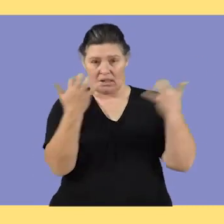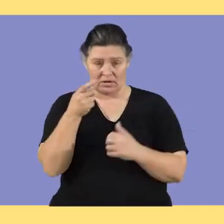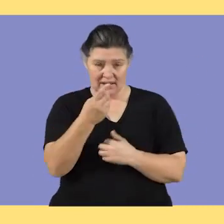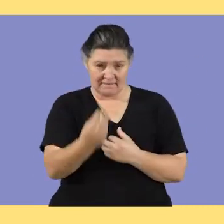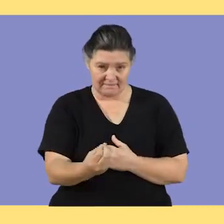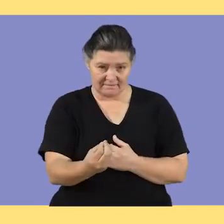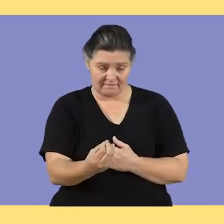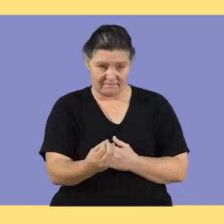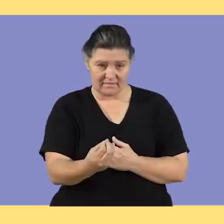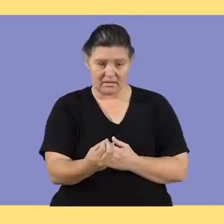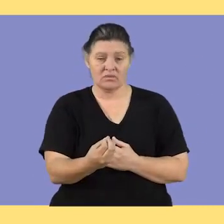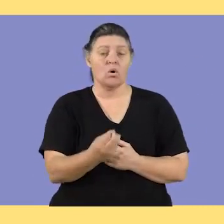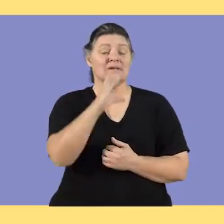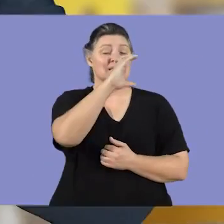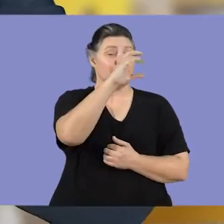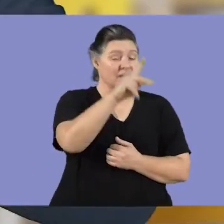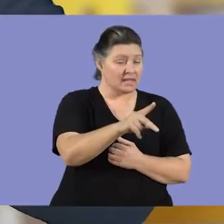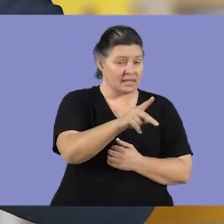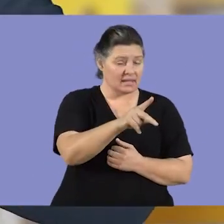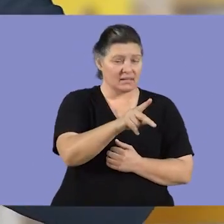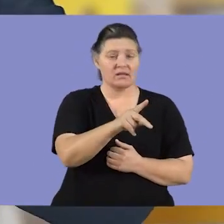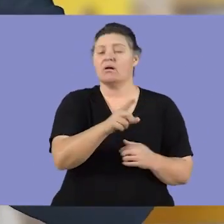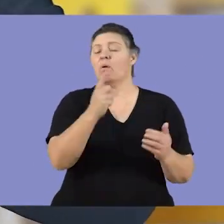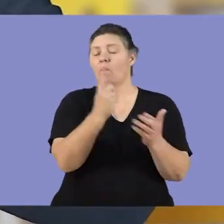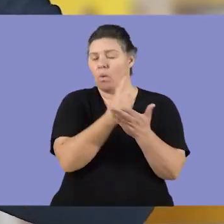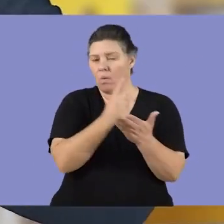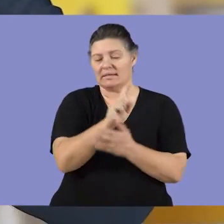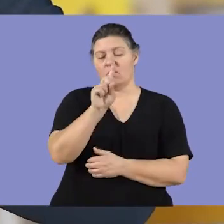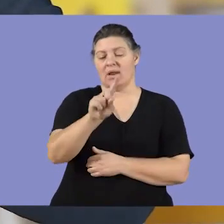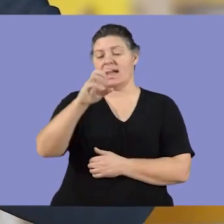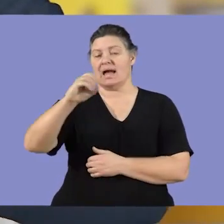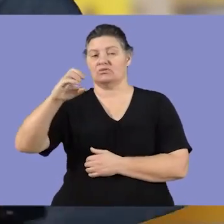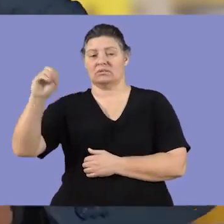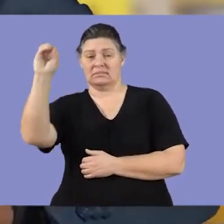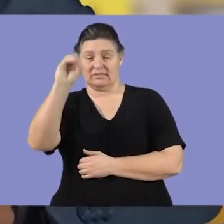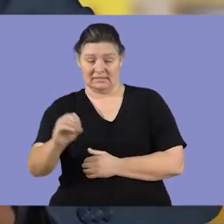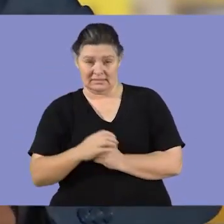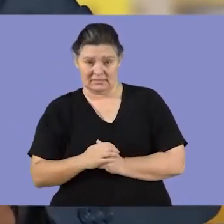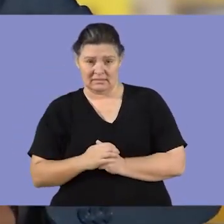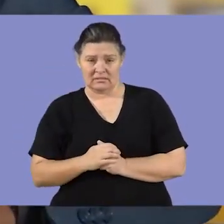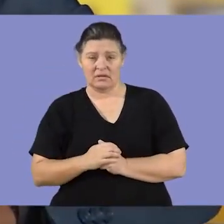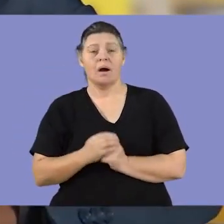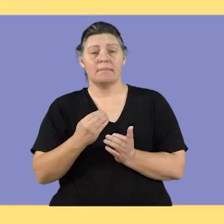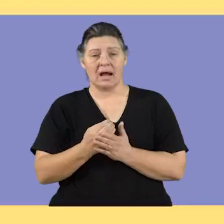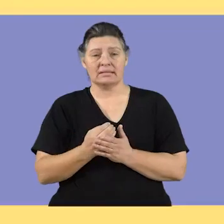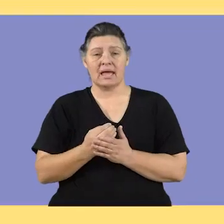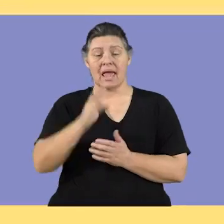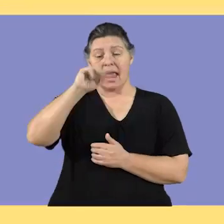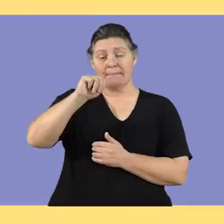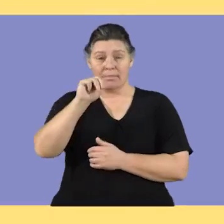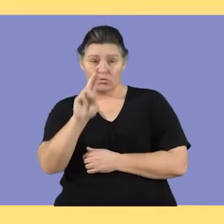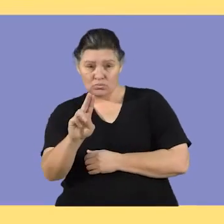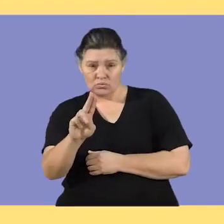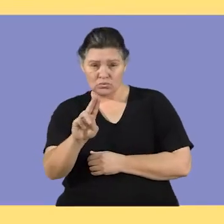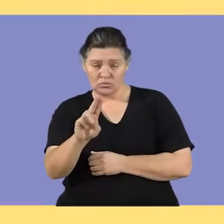Whenever we're calculating, remember that your cost price will be 100%. But your markup